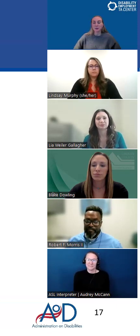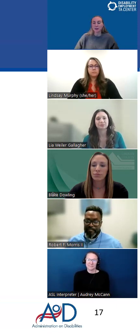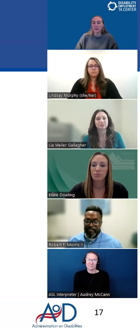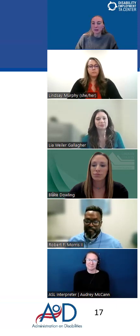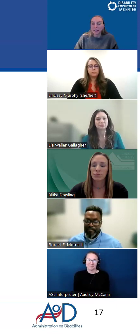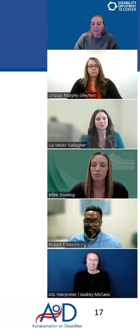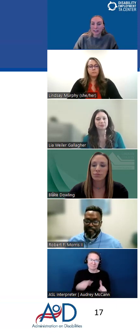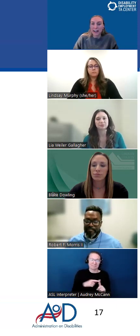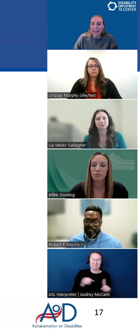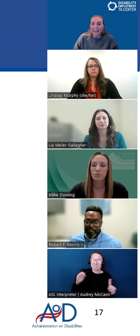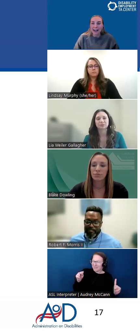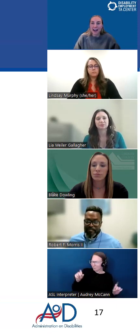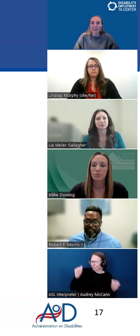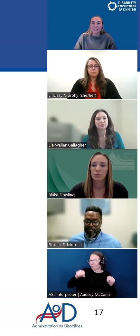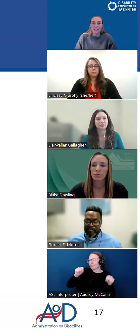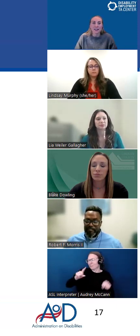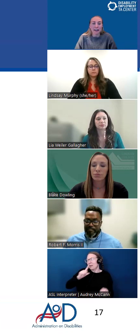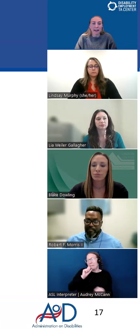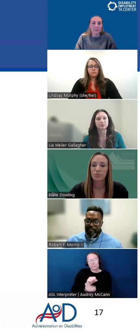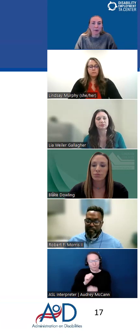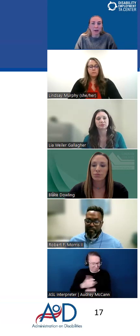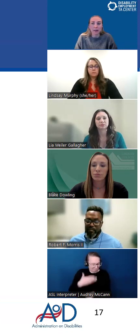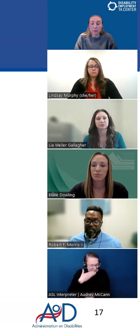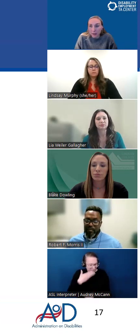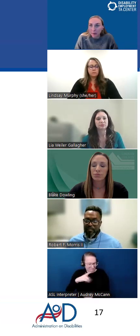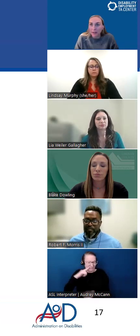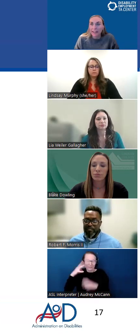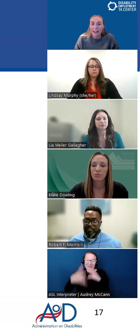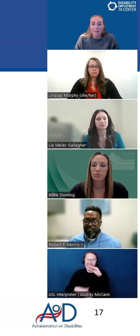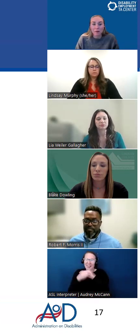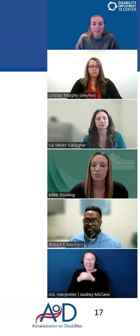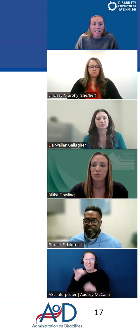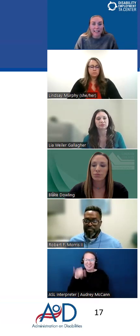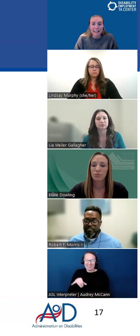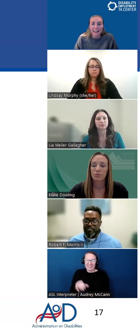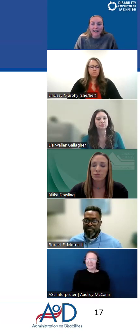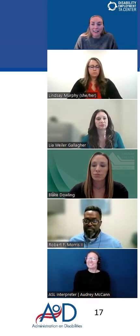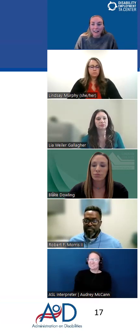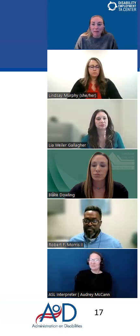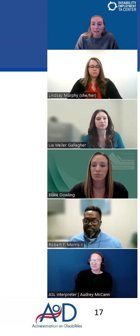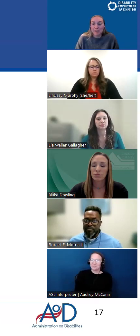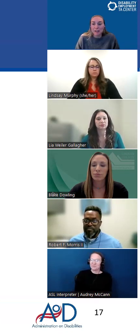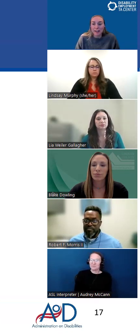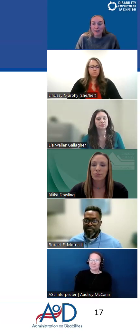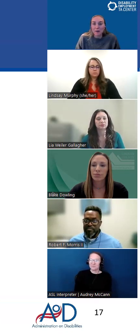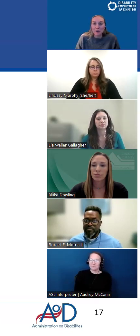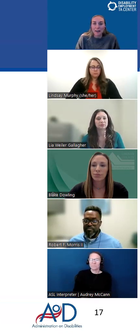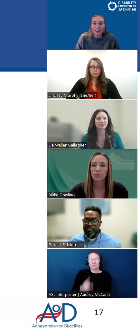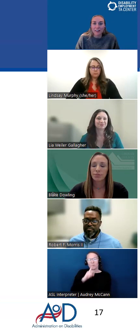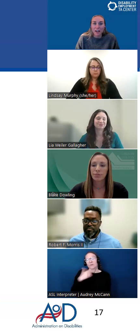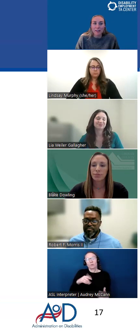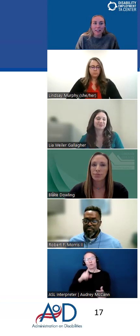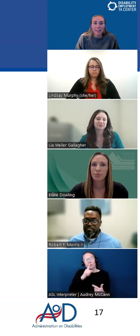Yeah, absolutely, Robert. Thanks for adding that. It's a very important point. Well taken, and appreciate